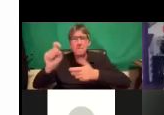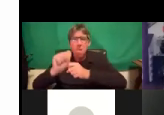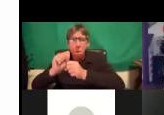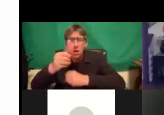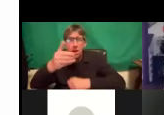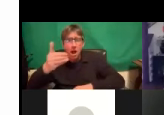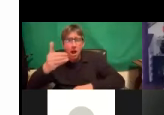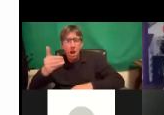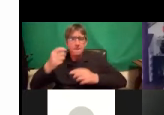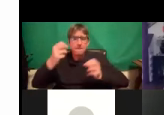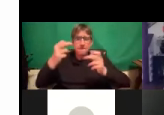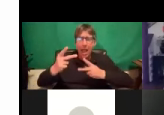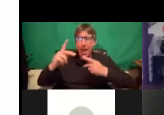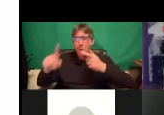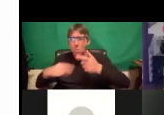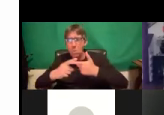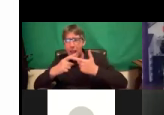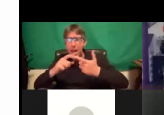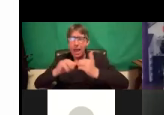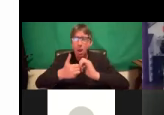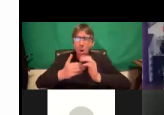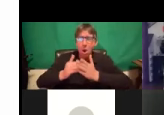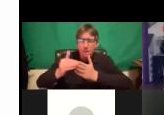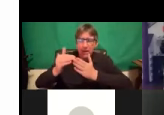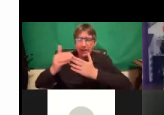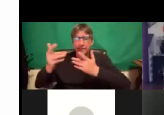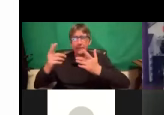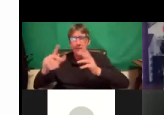back? When you bring them back, how often are they teleworking, do you think?